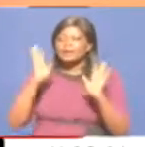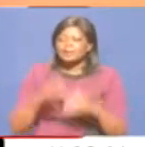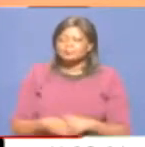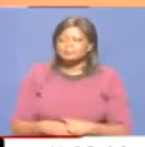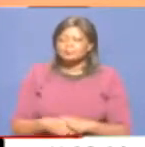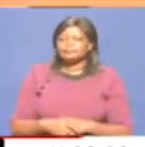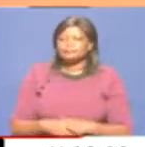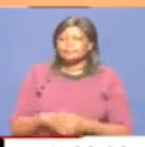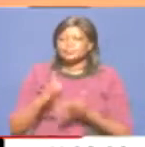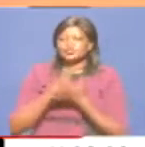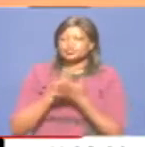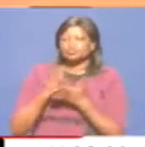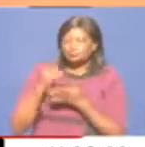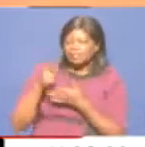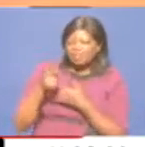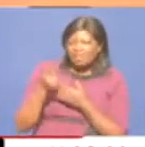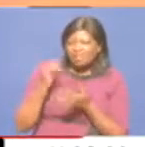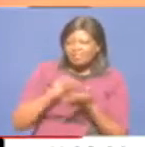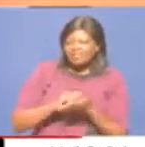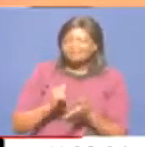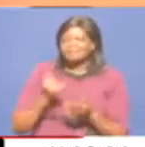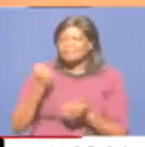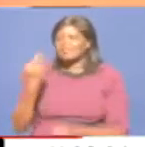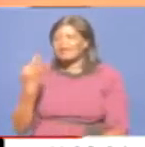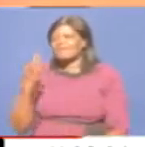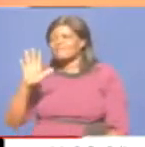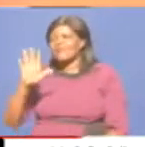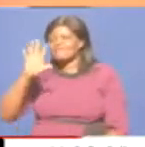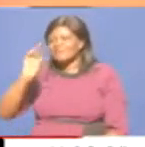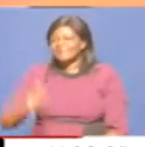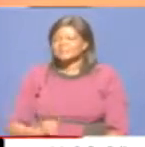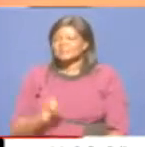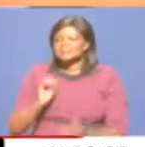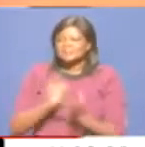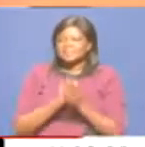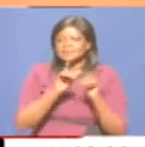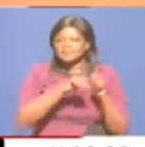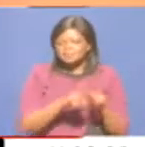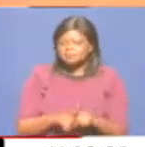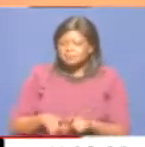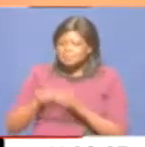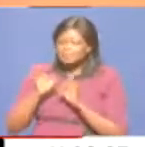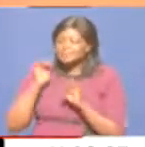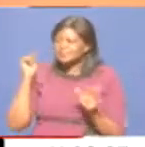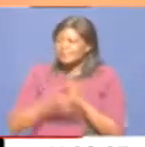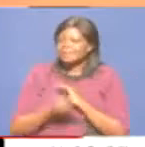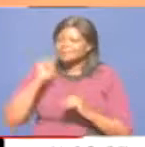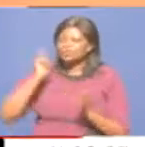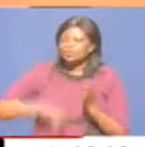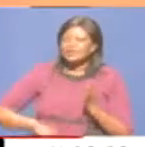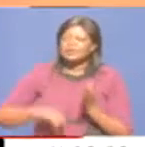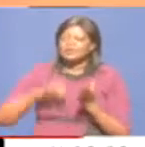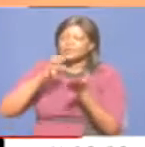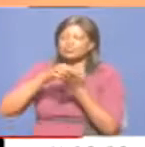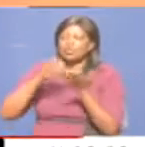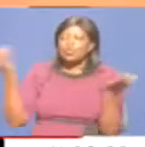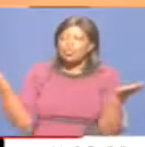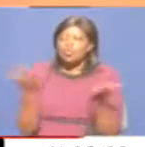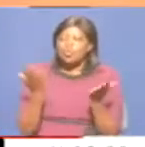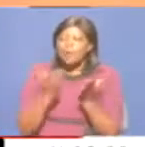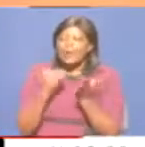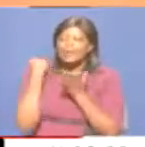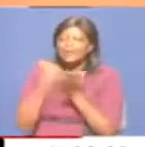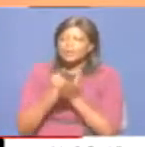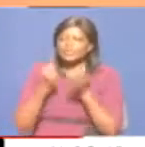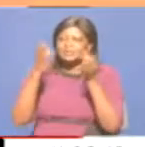sections that at least 35%, and even went further and said, in the situation that the audited